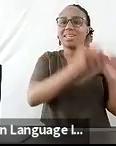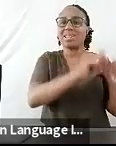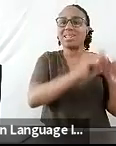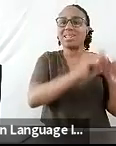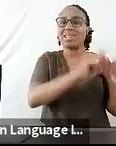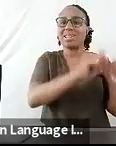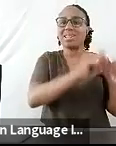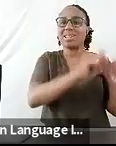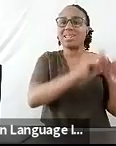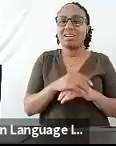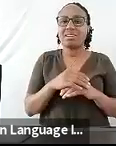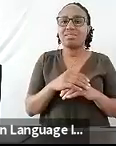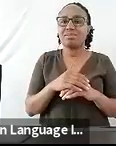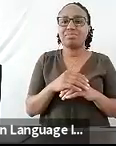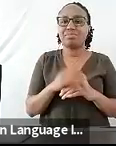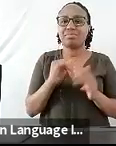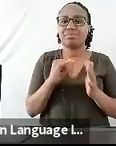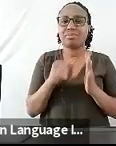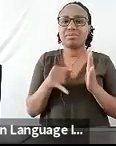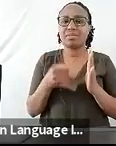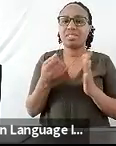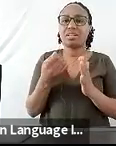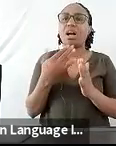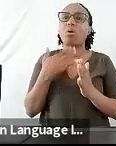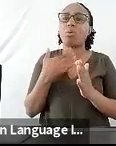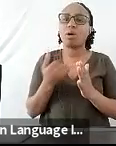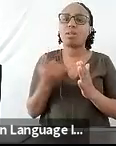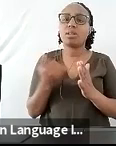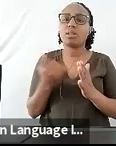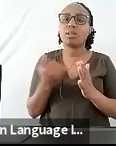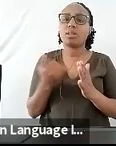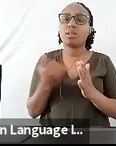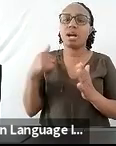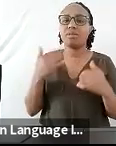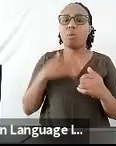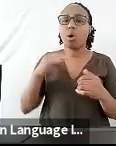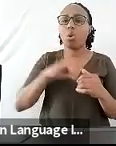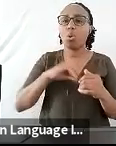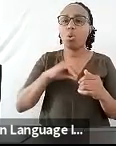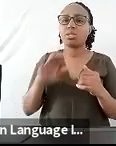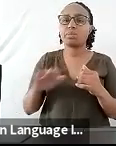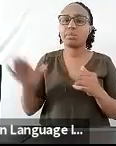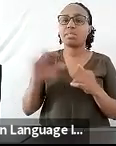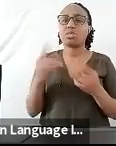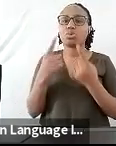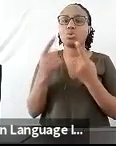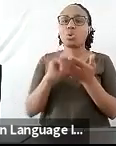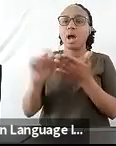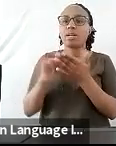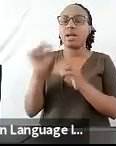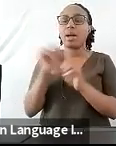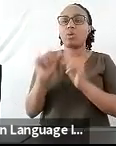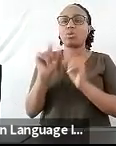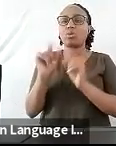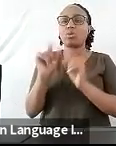I want us to really have also our own spaces to write about travel and to write about what it is to be a Kenyan